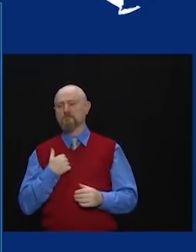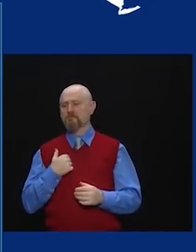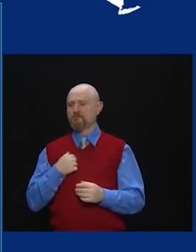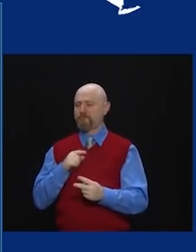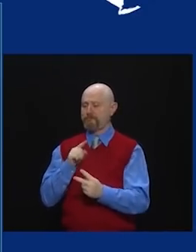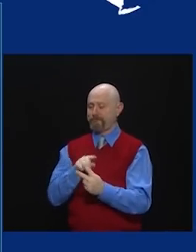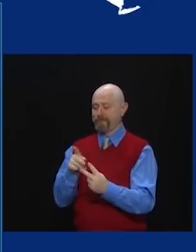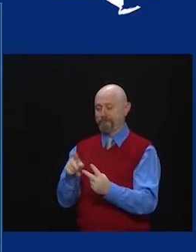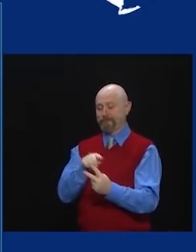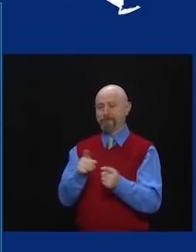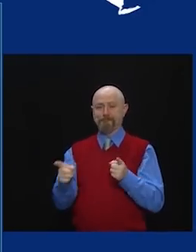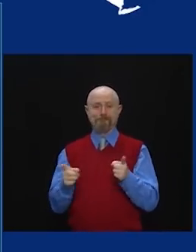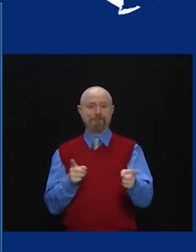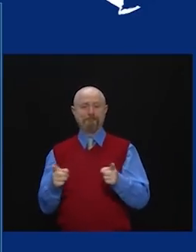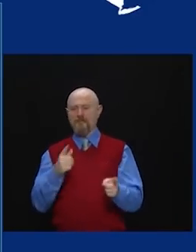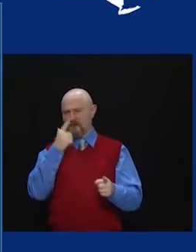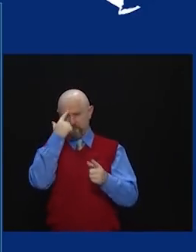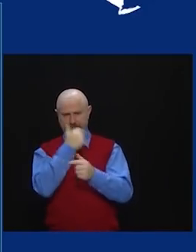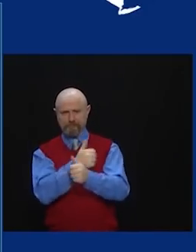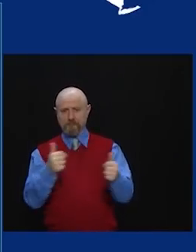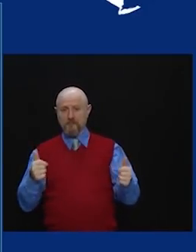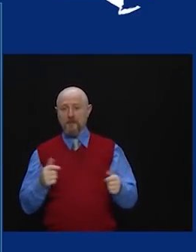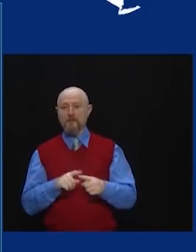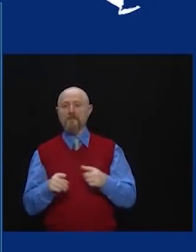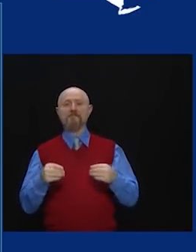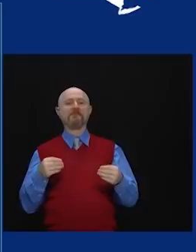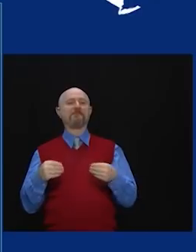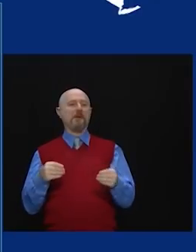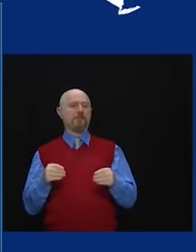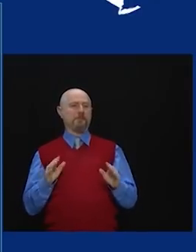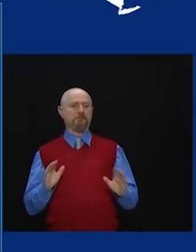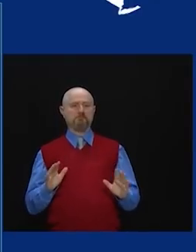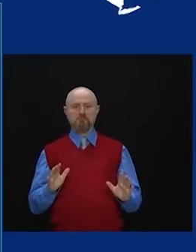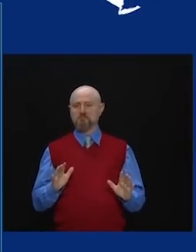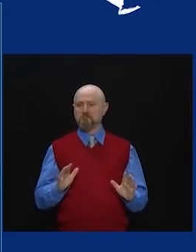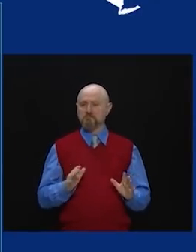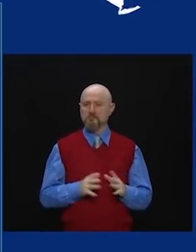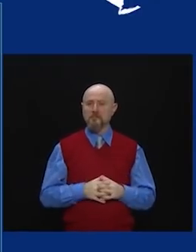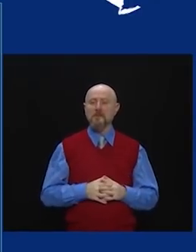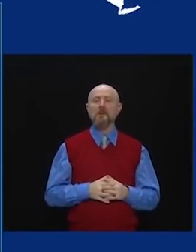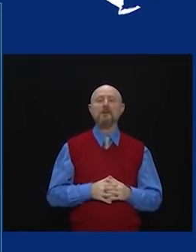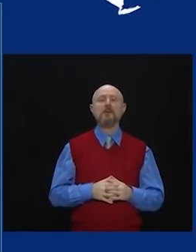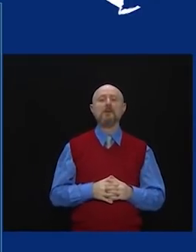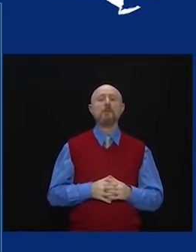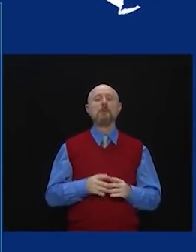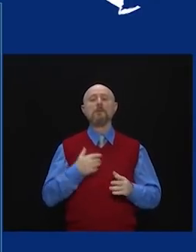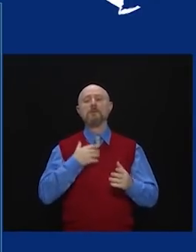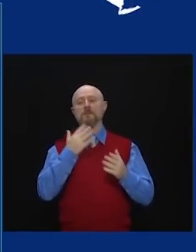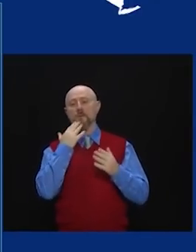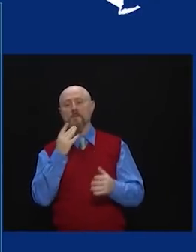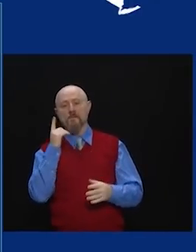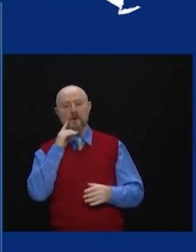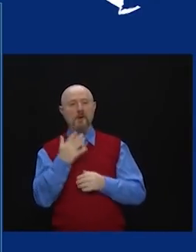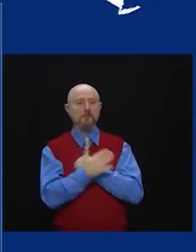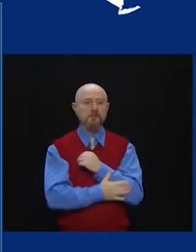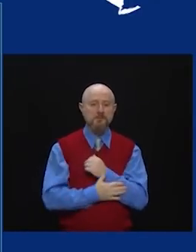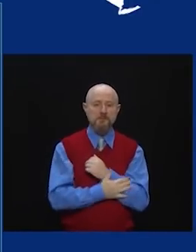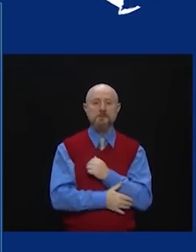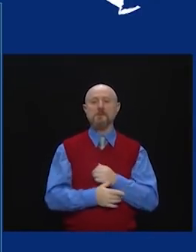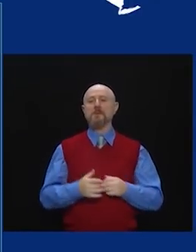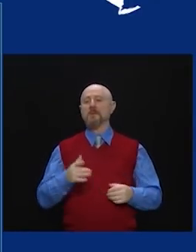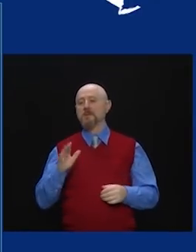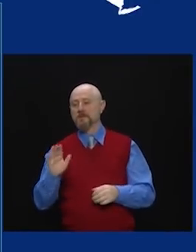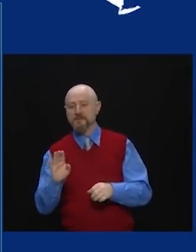them the flexibility they may want. And I thank all the counties and also the businesses themselves who have